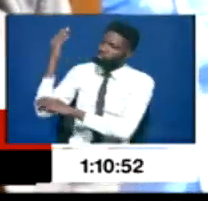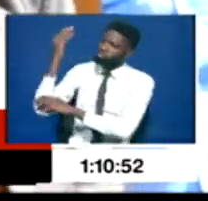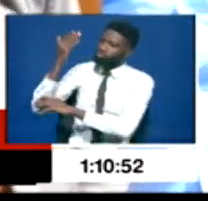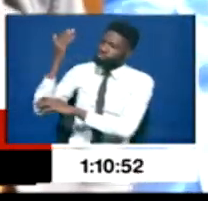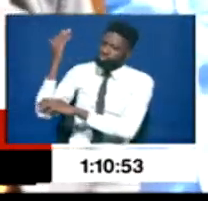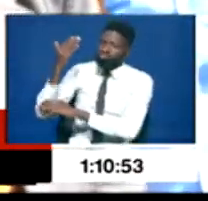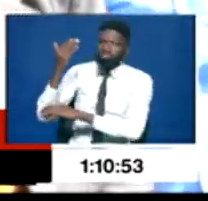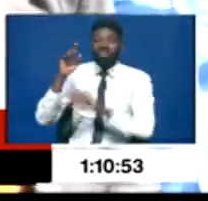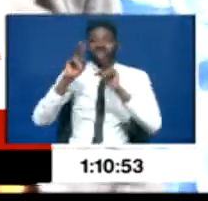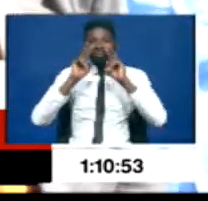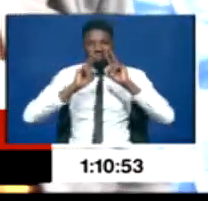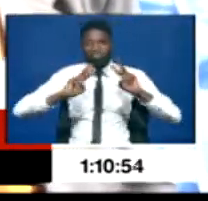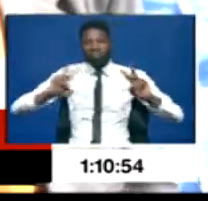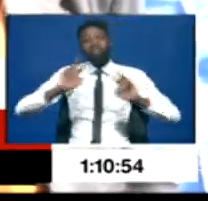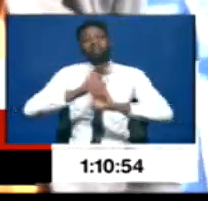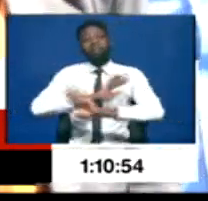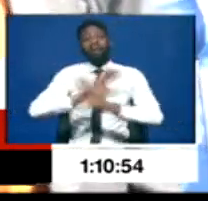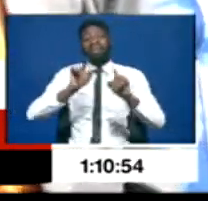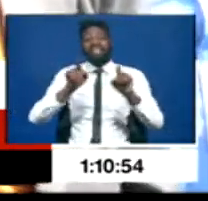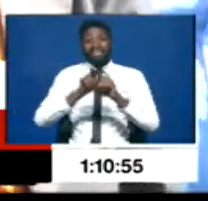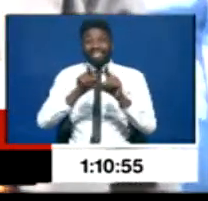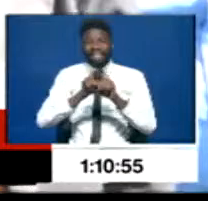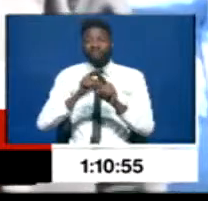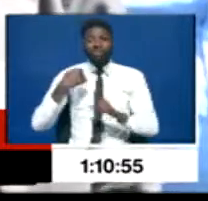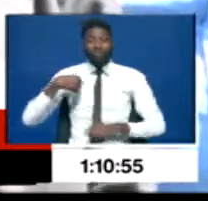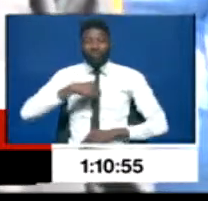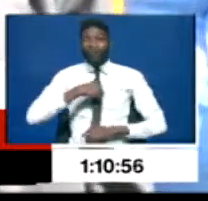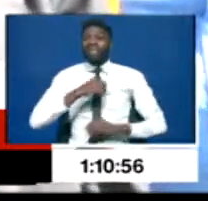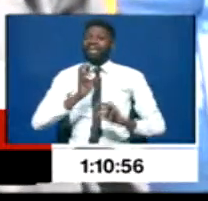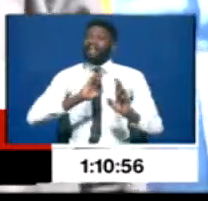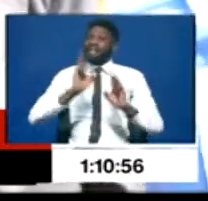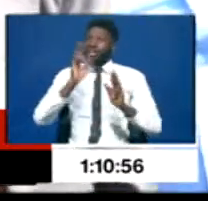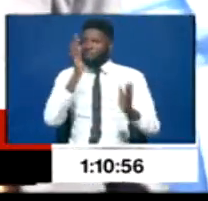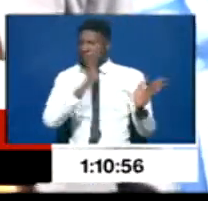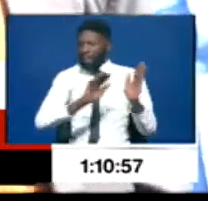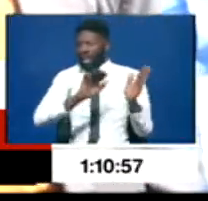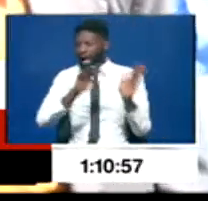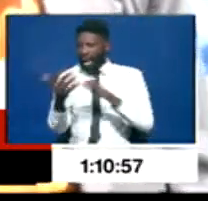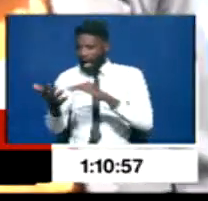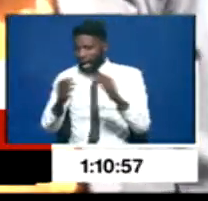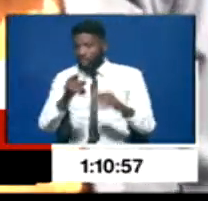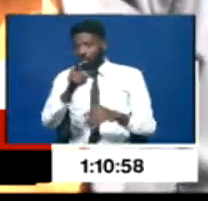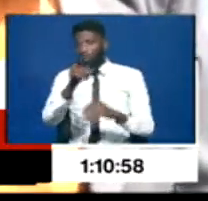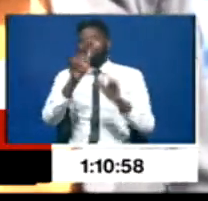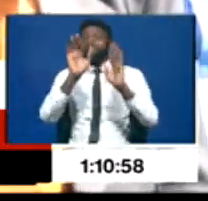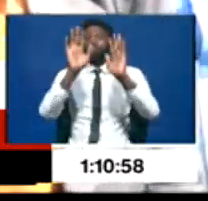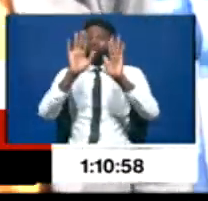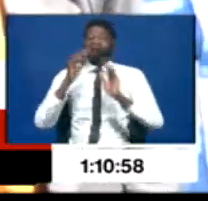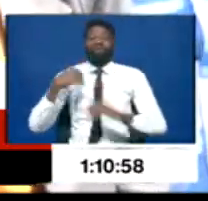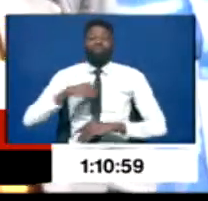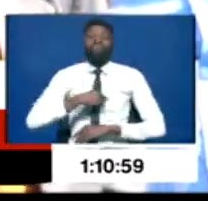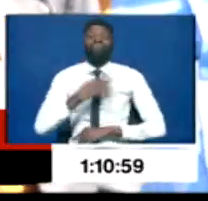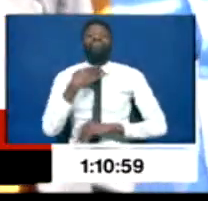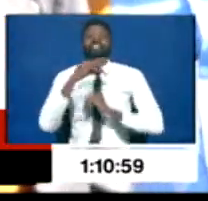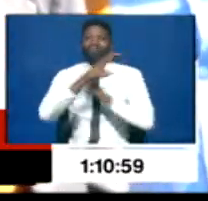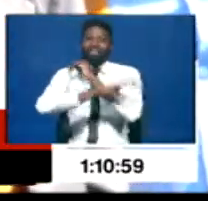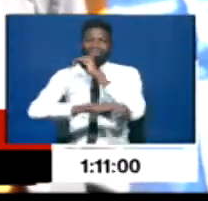of preparedness is very key. We need even this country after election.